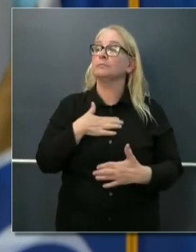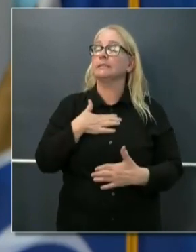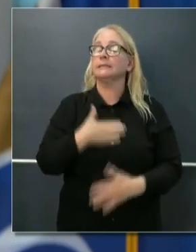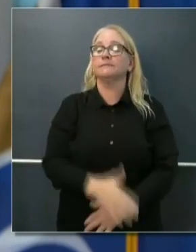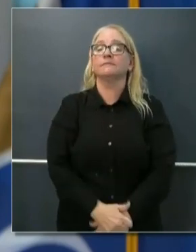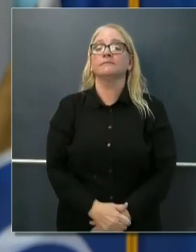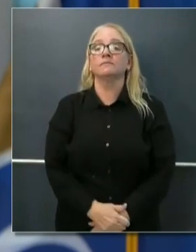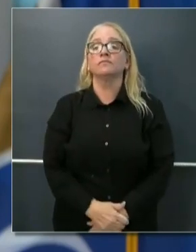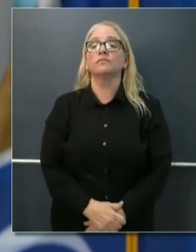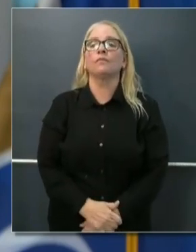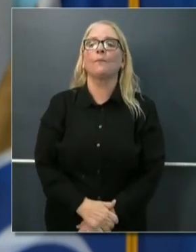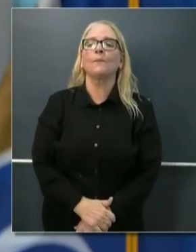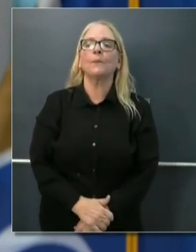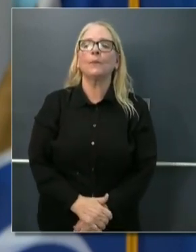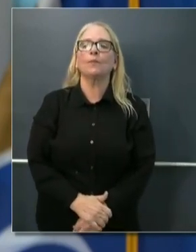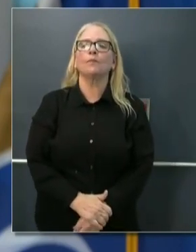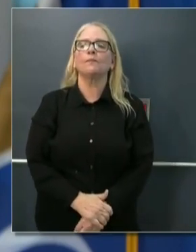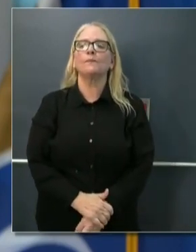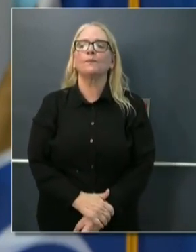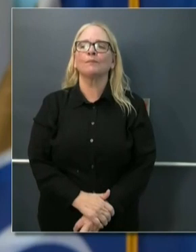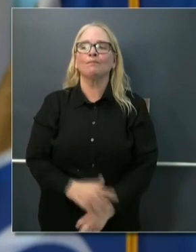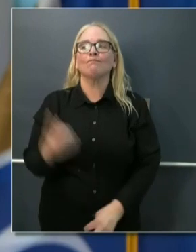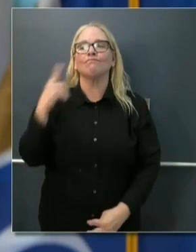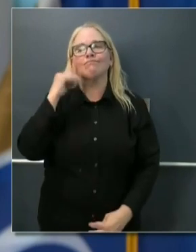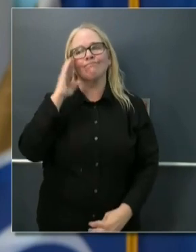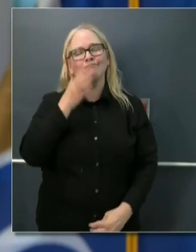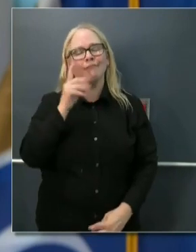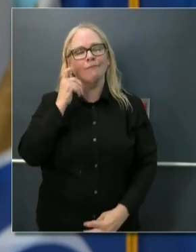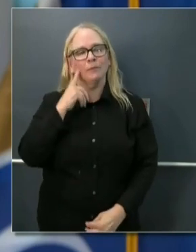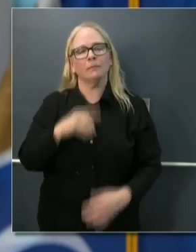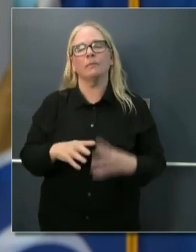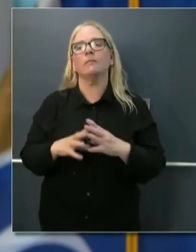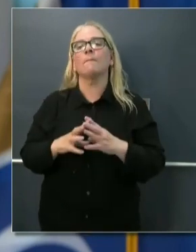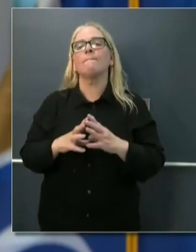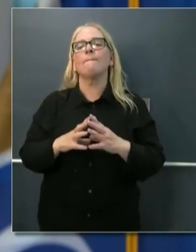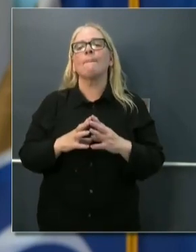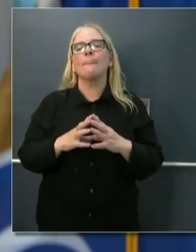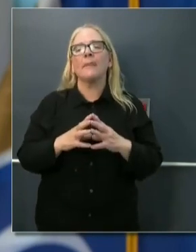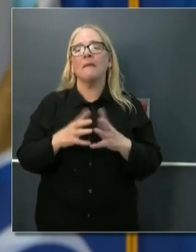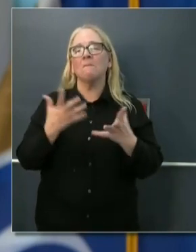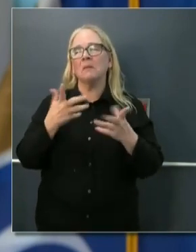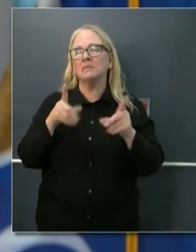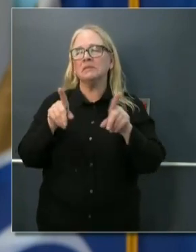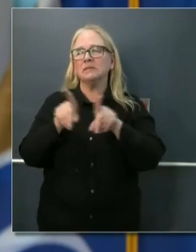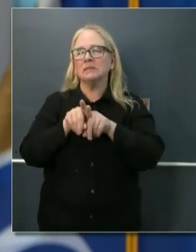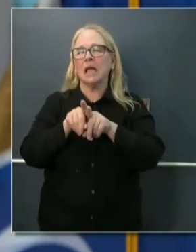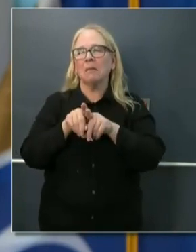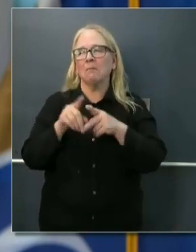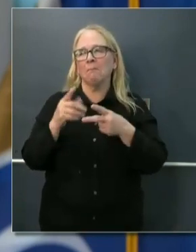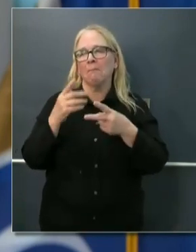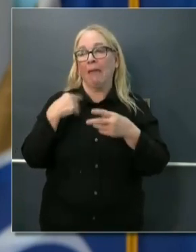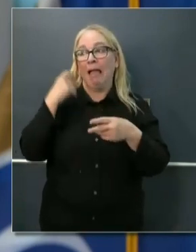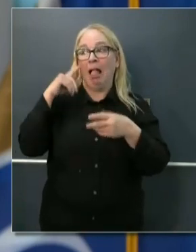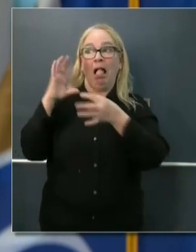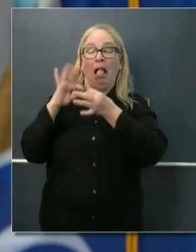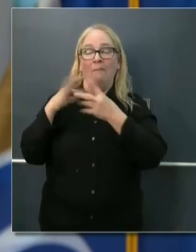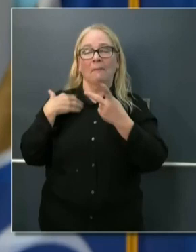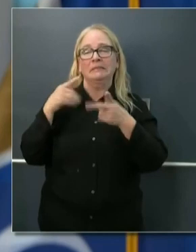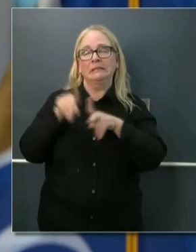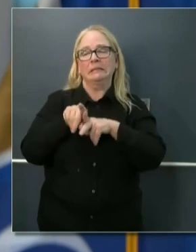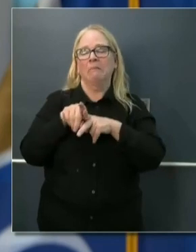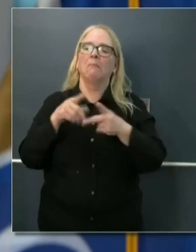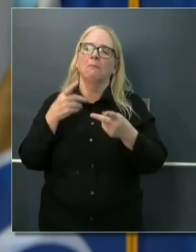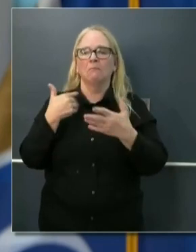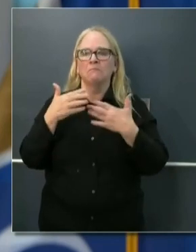Good afternoon, Governor. This is actually the same thing in two parts. I got a press release from Senator Weiner's